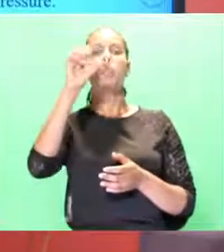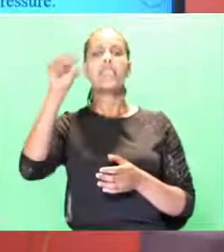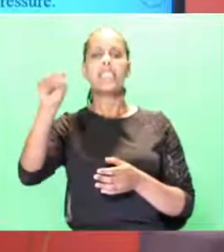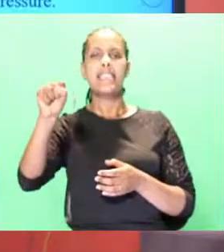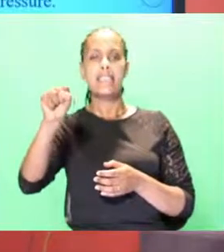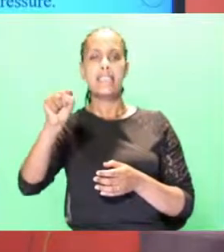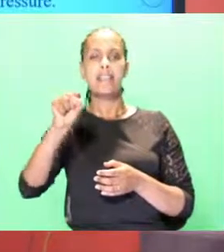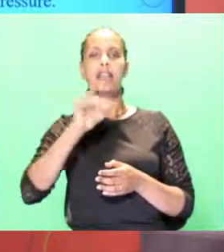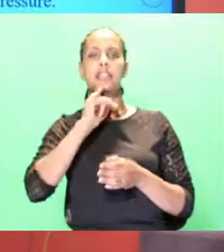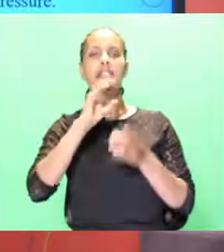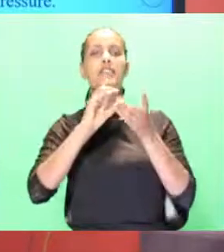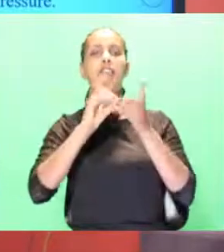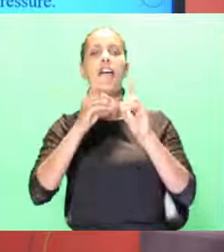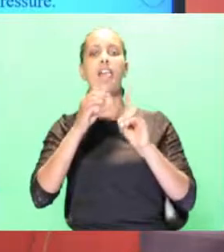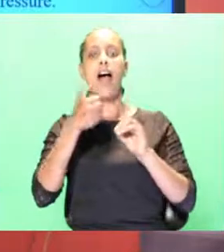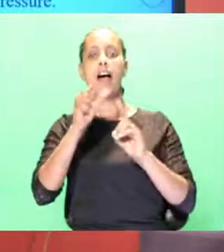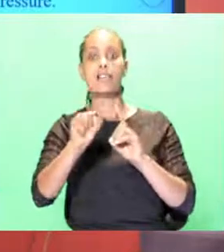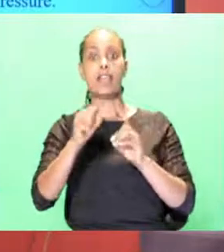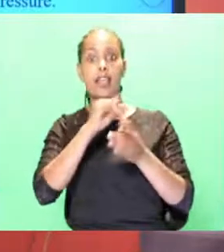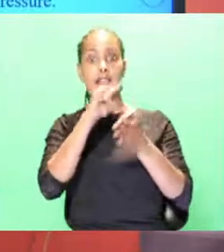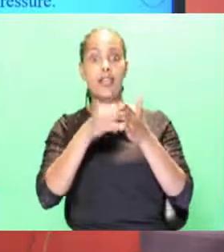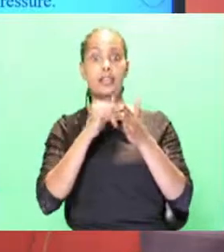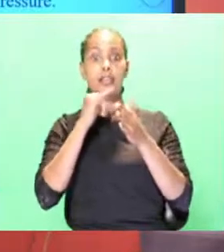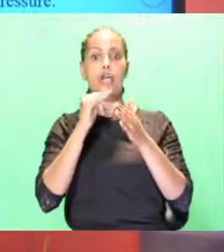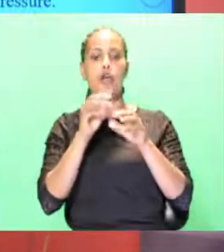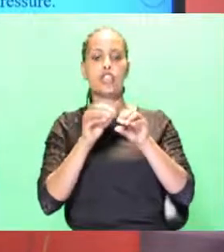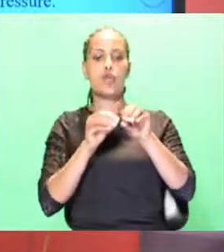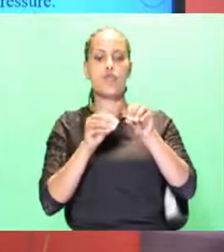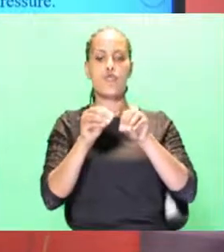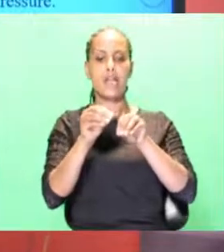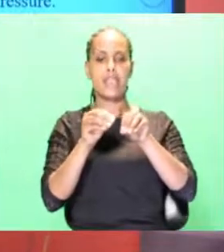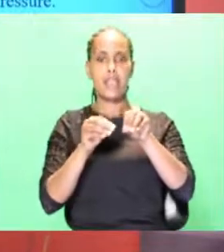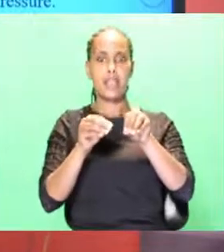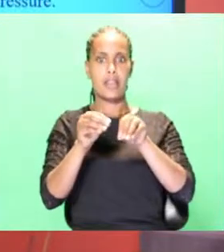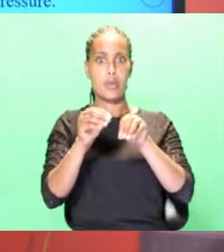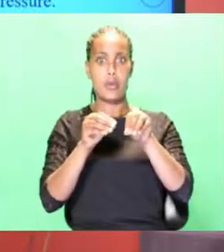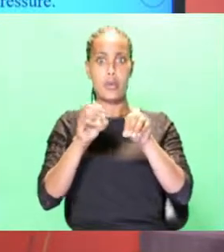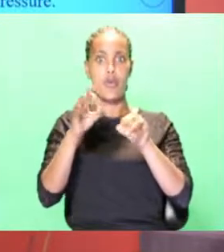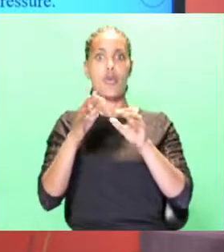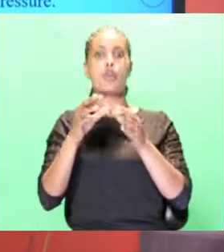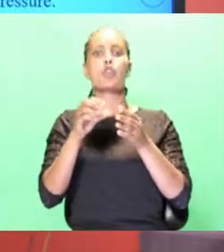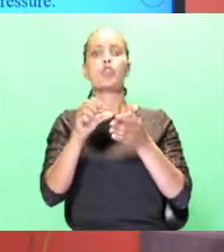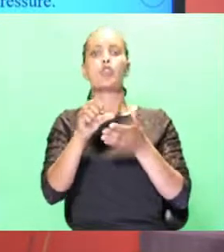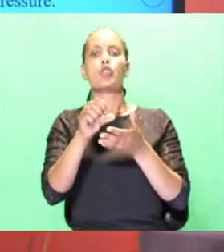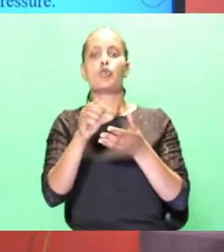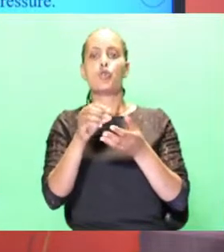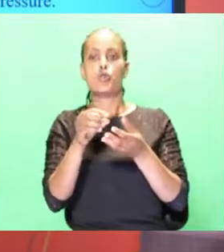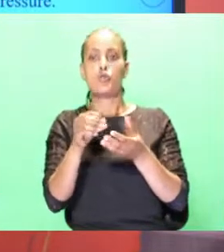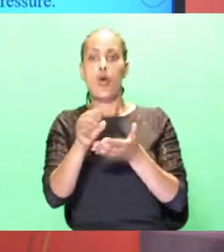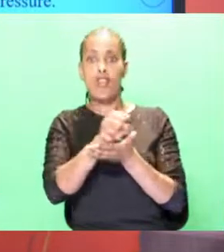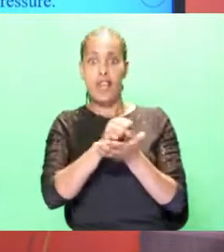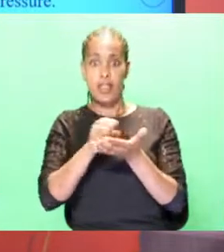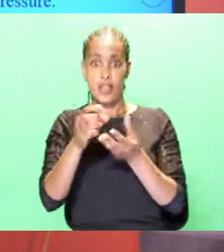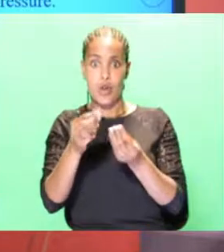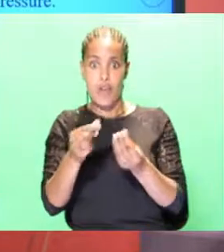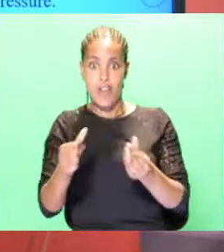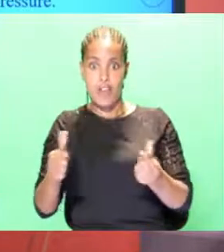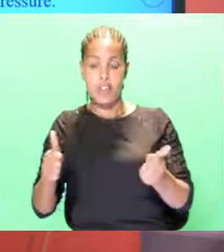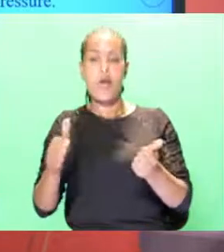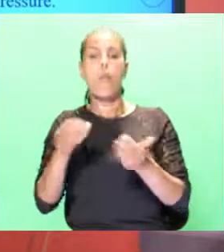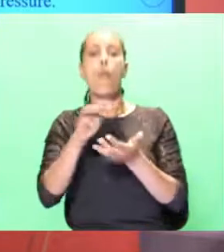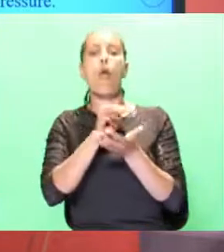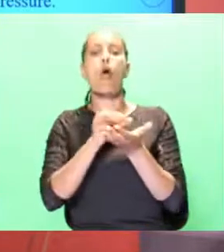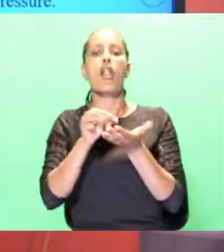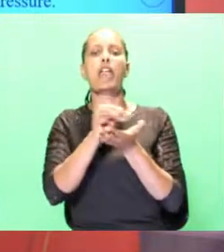Osmosis is defined as it is the movement of solvent molecules